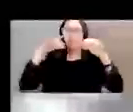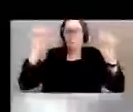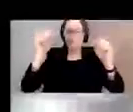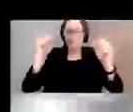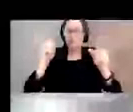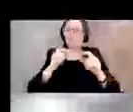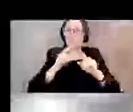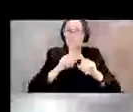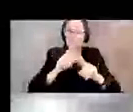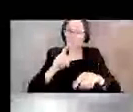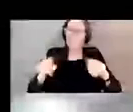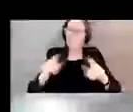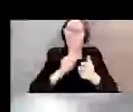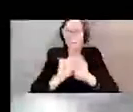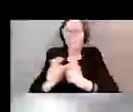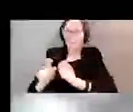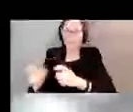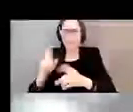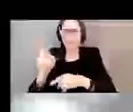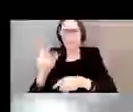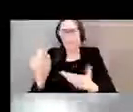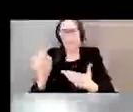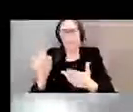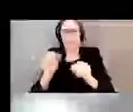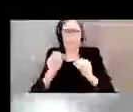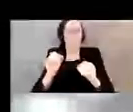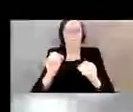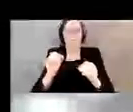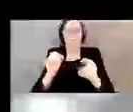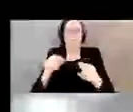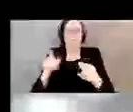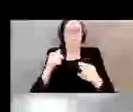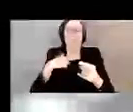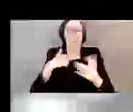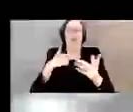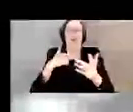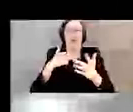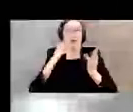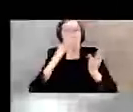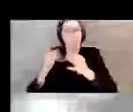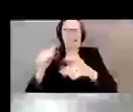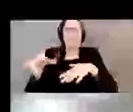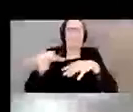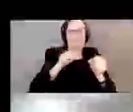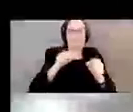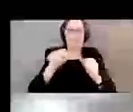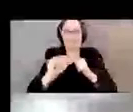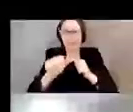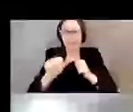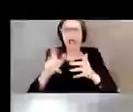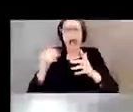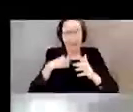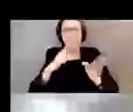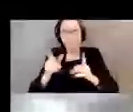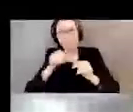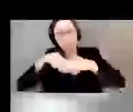in the United States change, and none of them have an exit strategy. There was a strategy to get them into the country, but nobody knows